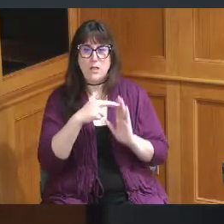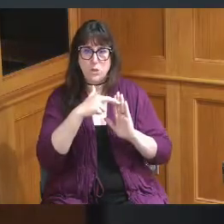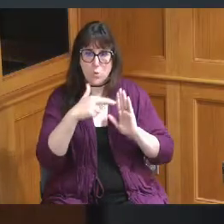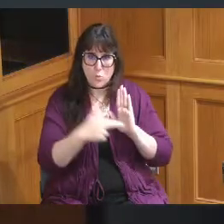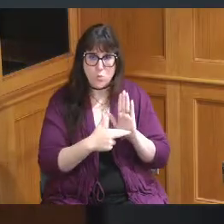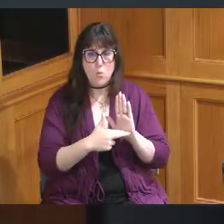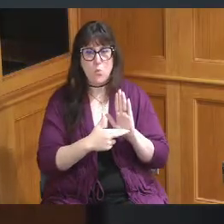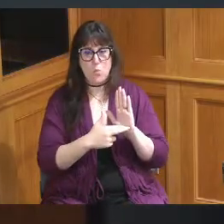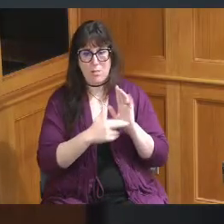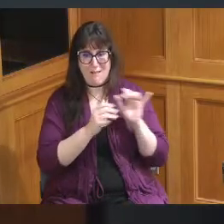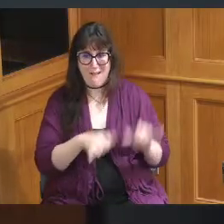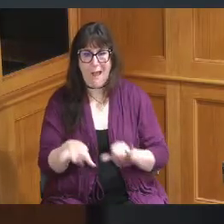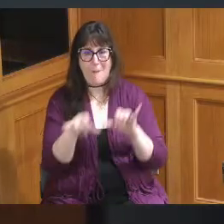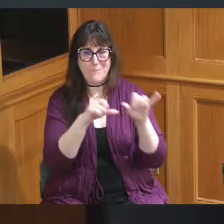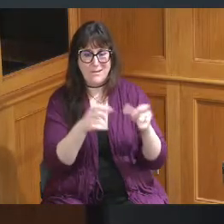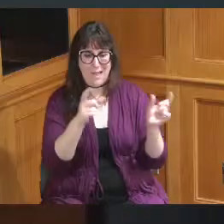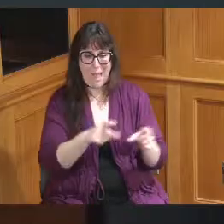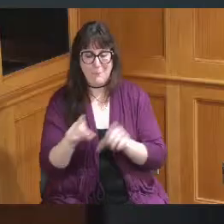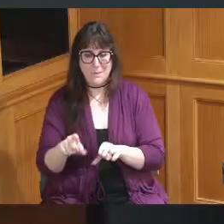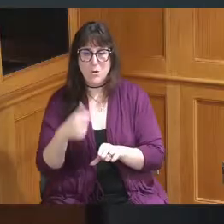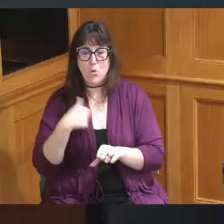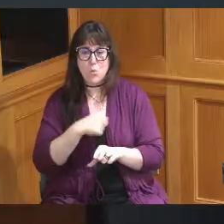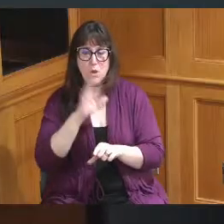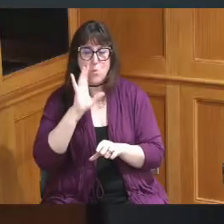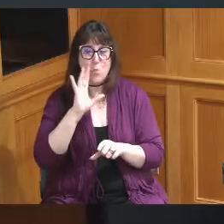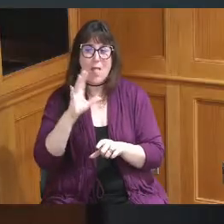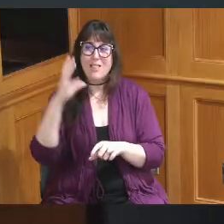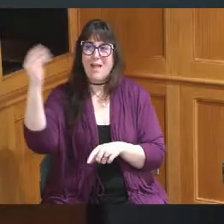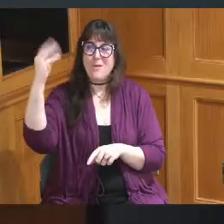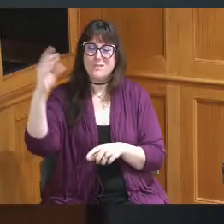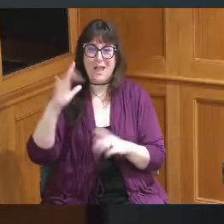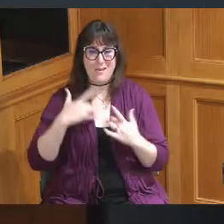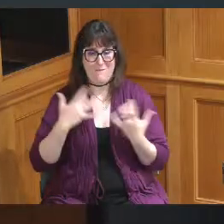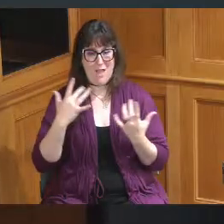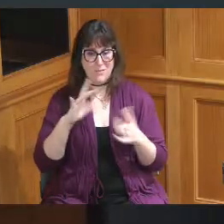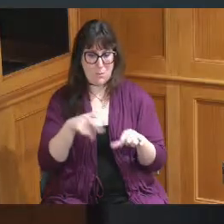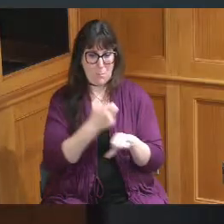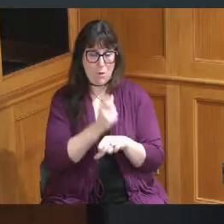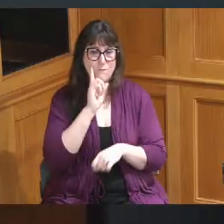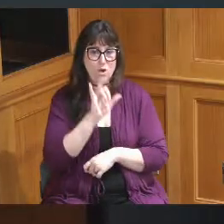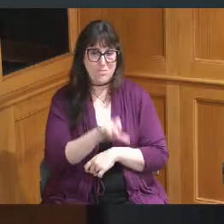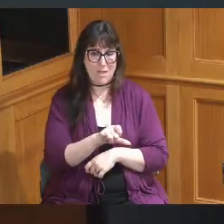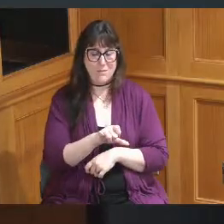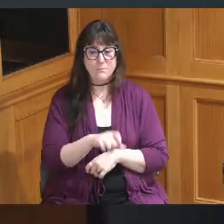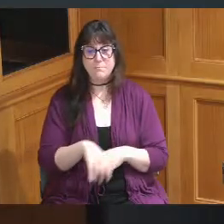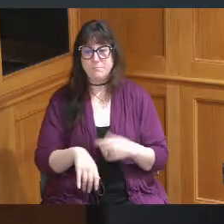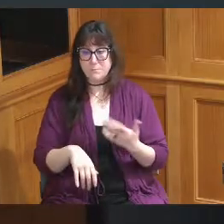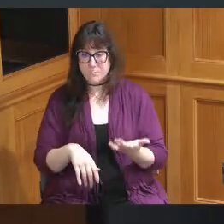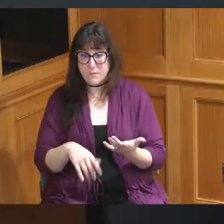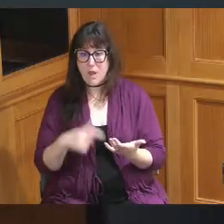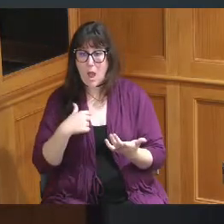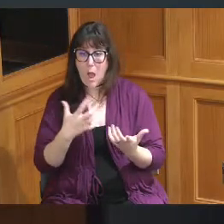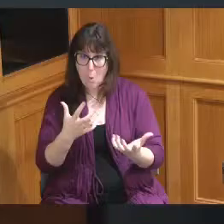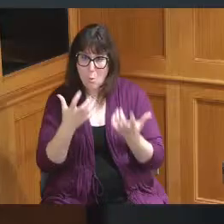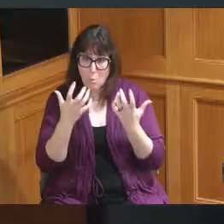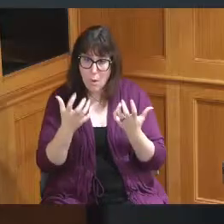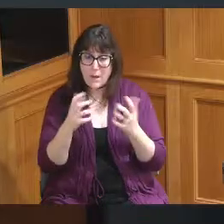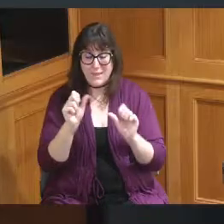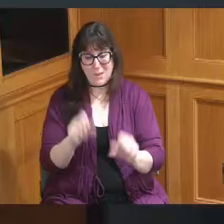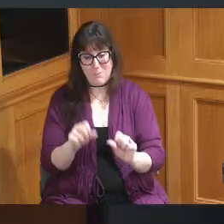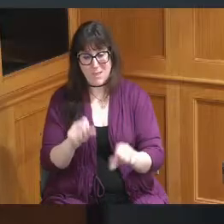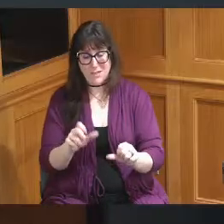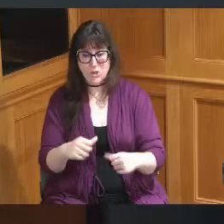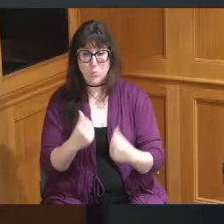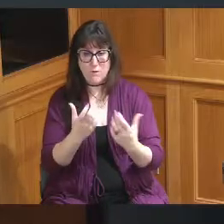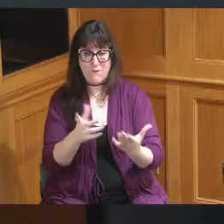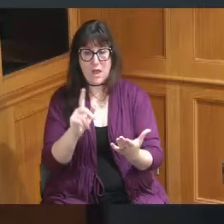will provide the booking for outside events. One thing I advocated for was the ability to continue providing a